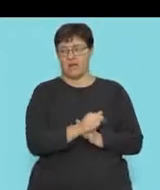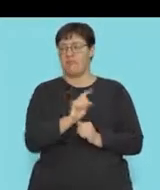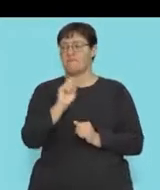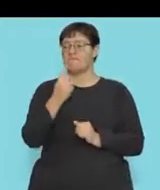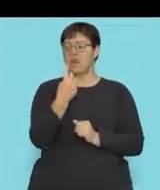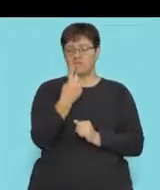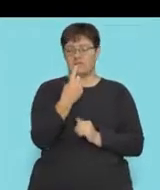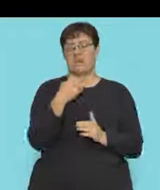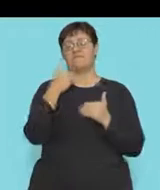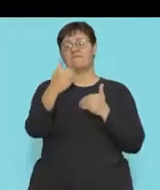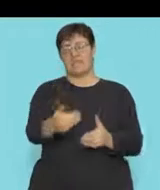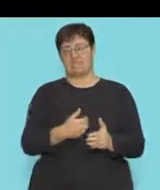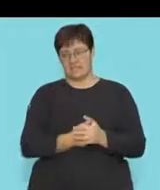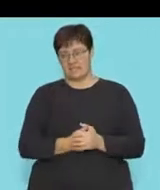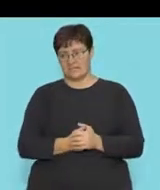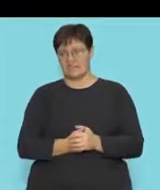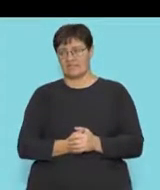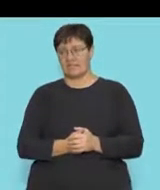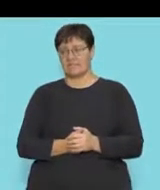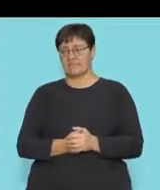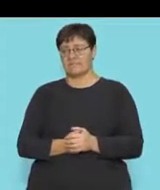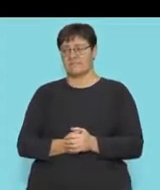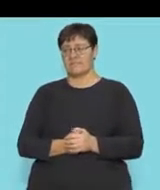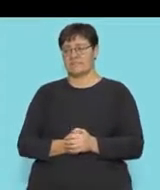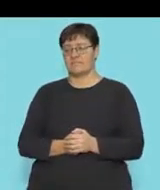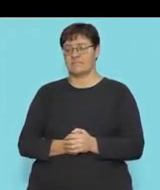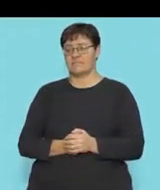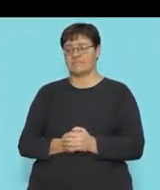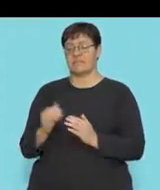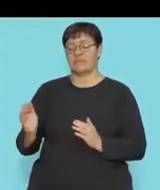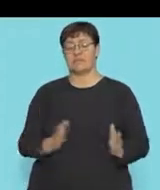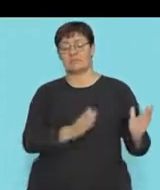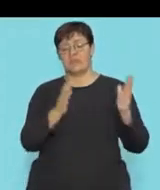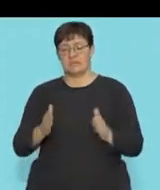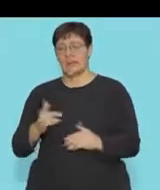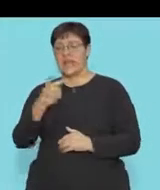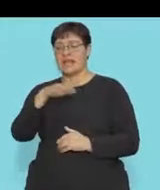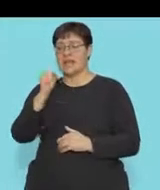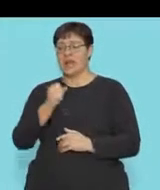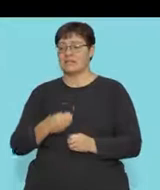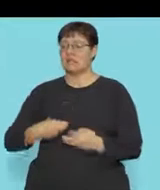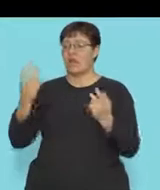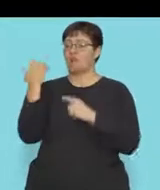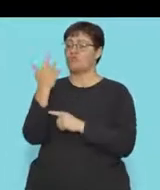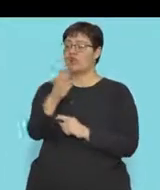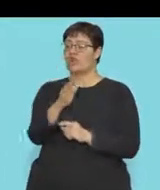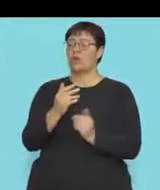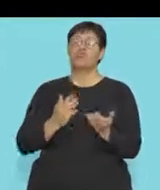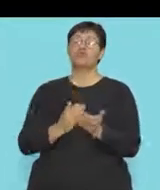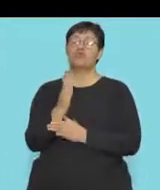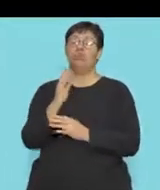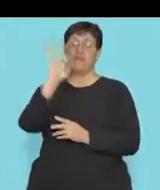first phase of photosynthesis. Finally, the gas given off by green plants